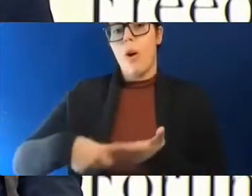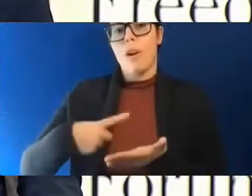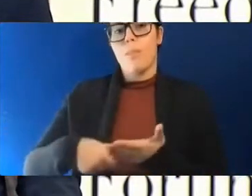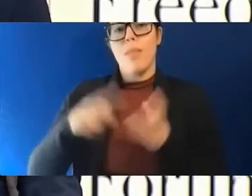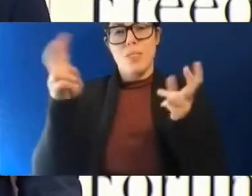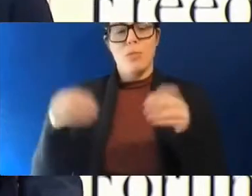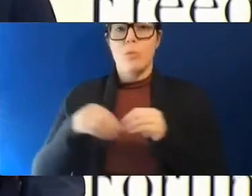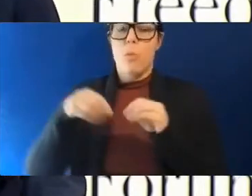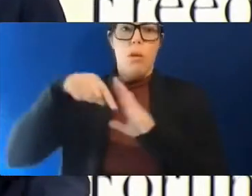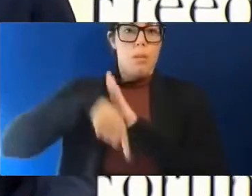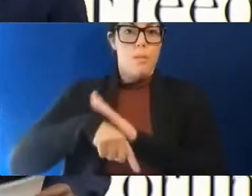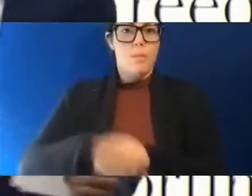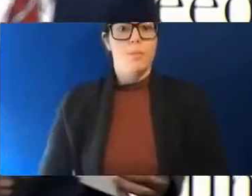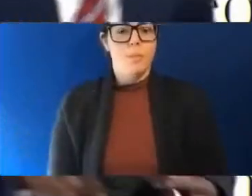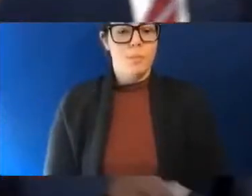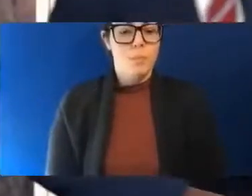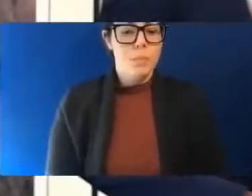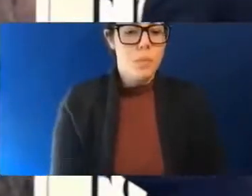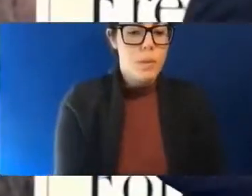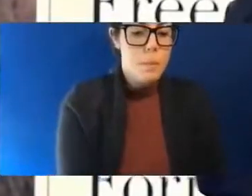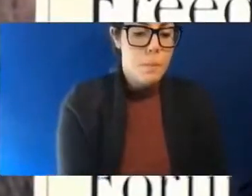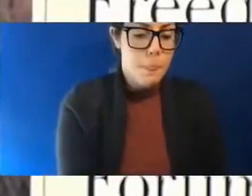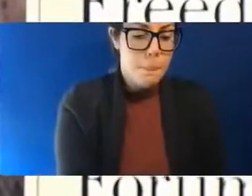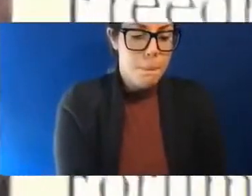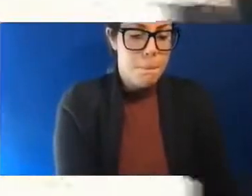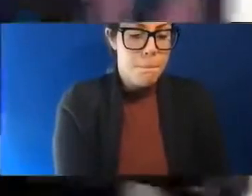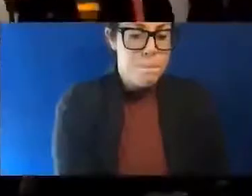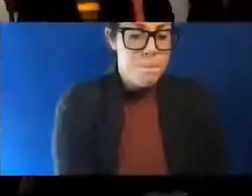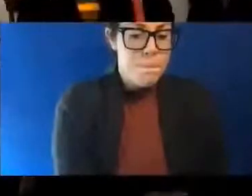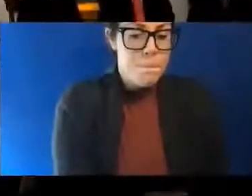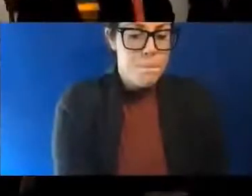more detail. Thank you.